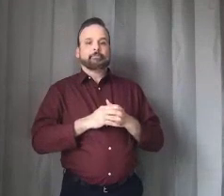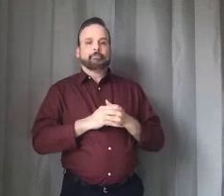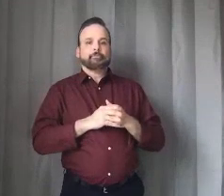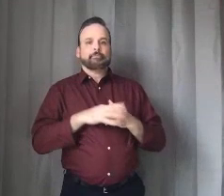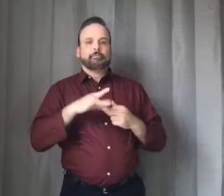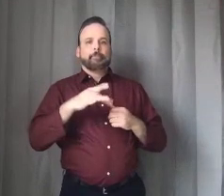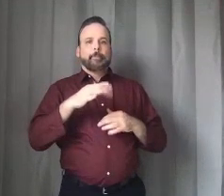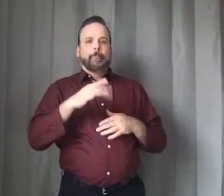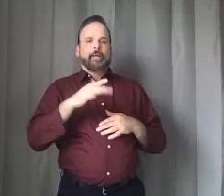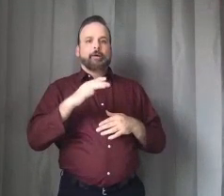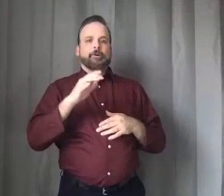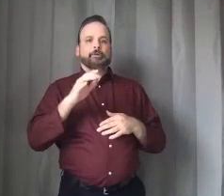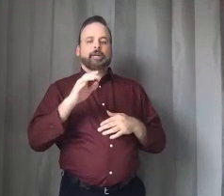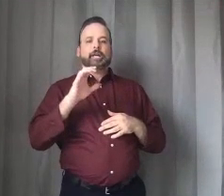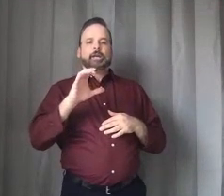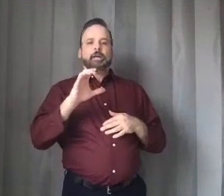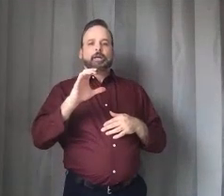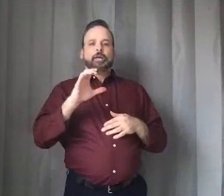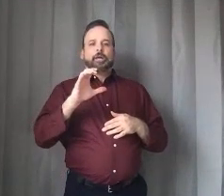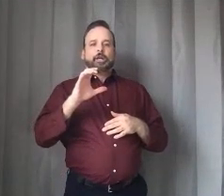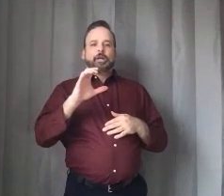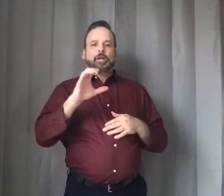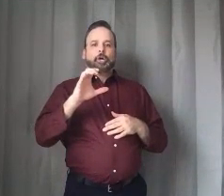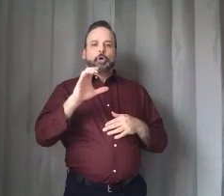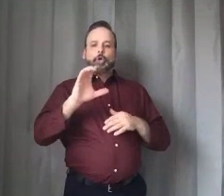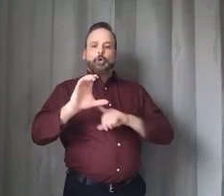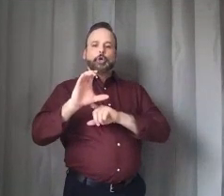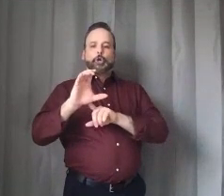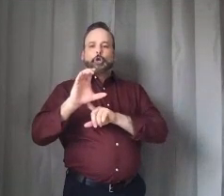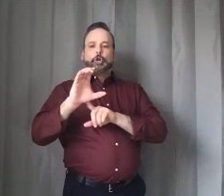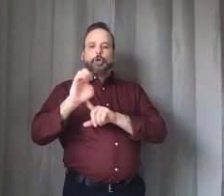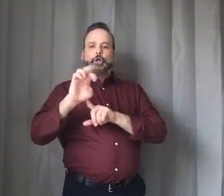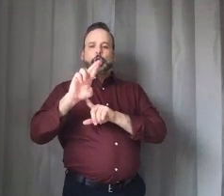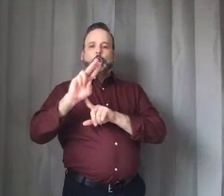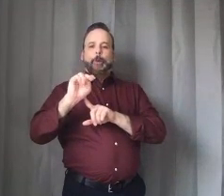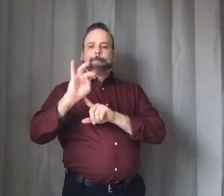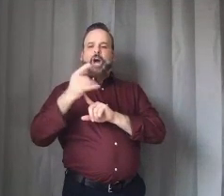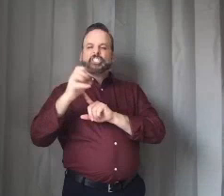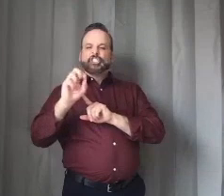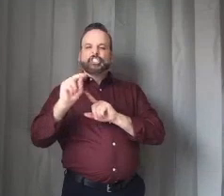I know he's curmudgeon-y, but I really like Jonathan Franzen's writing. I know he's a curmudgeon.